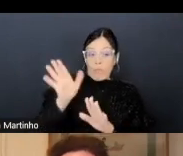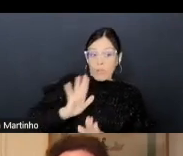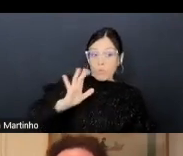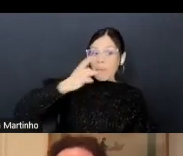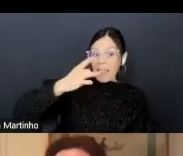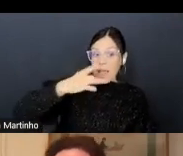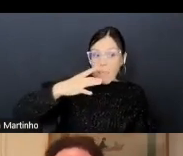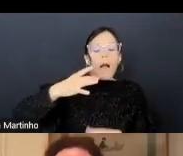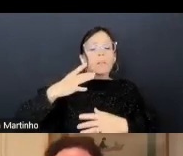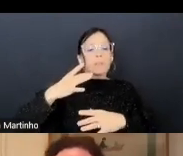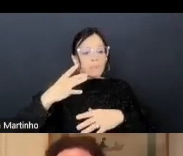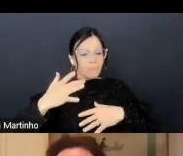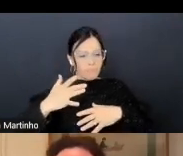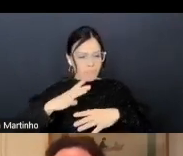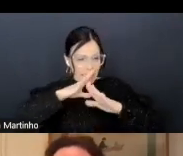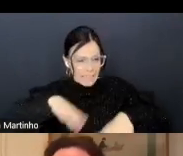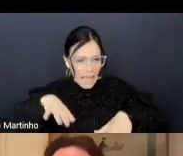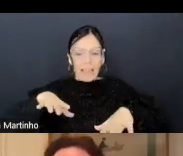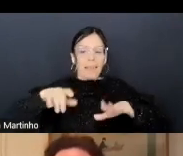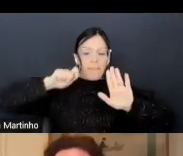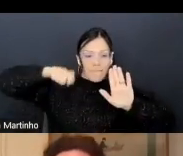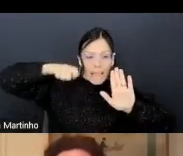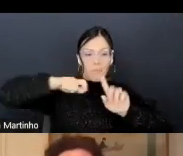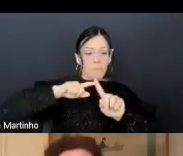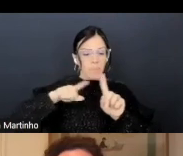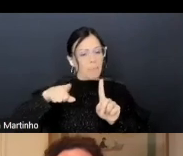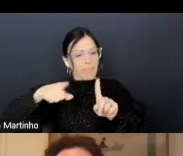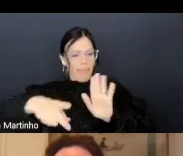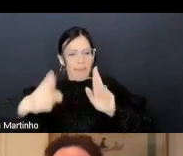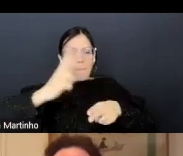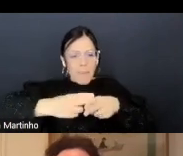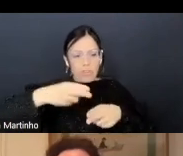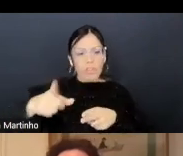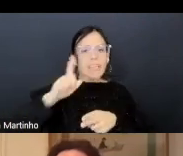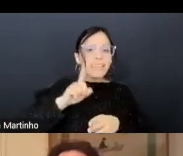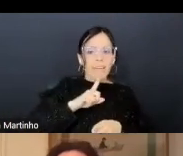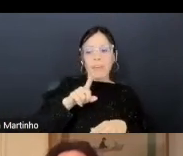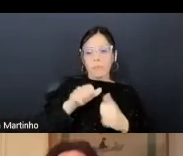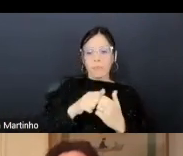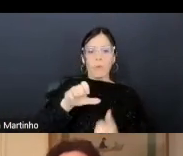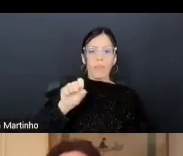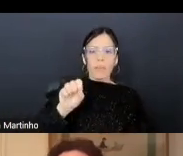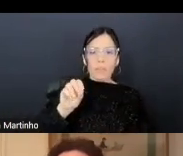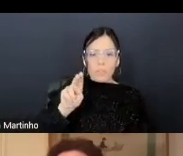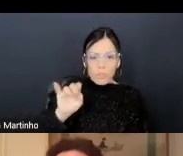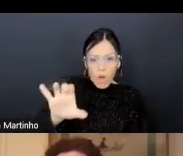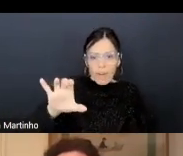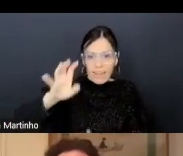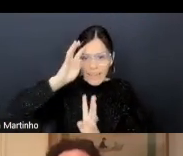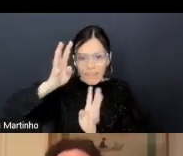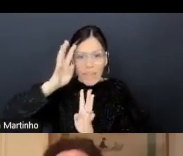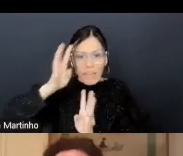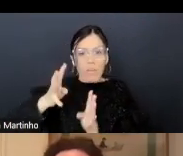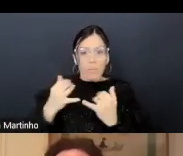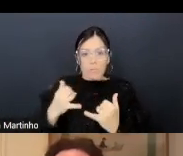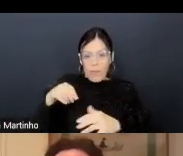repeatedly mentioned his deafness with regard to sonic inventions in the mode we now describe as super crip